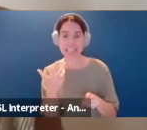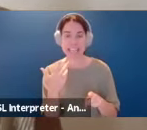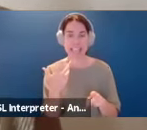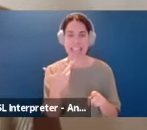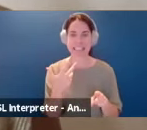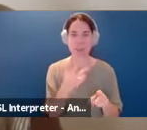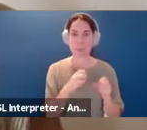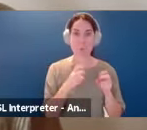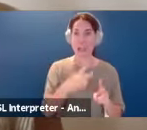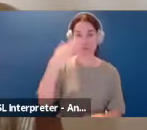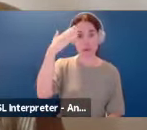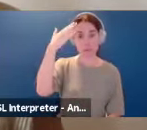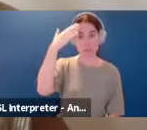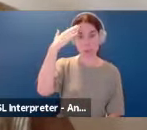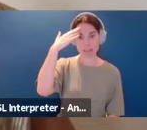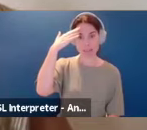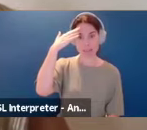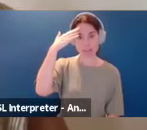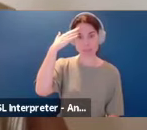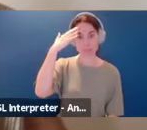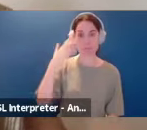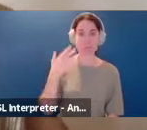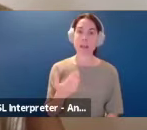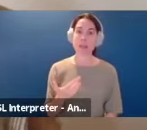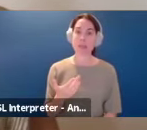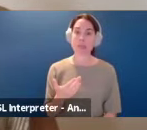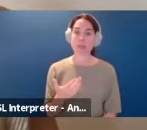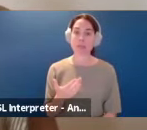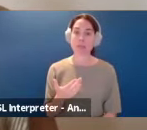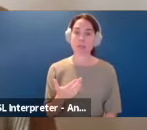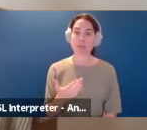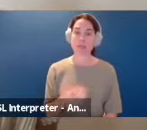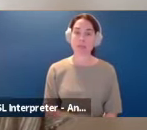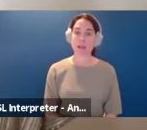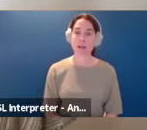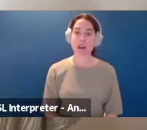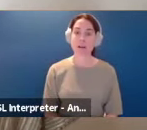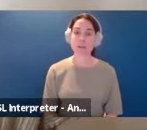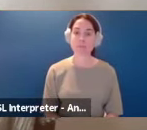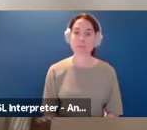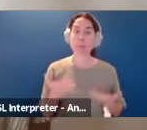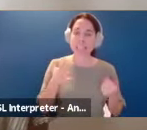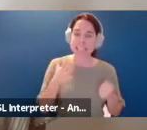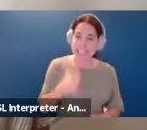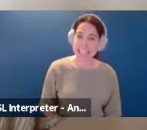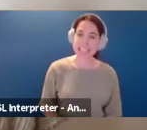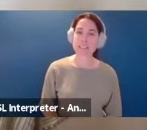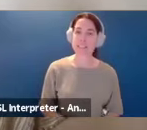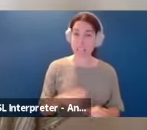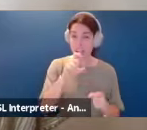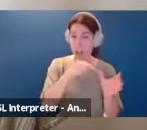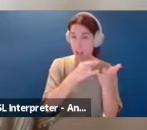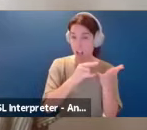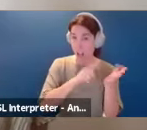life's work fighting for the protections needed for his people still needed today because caste like